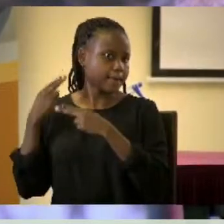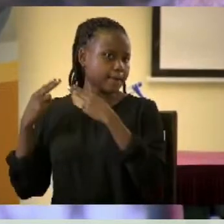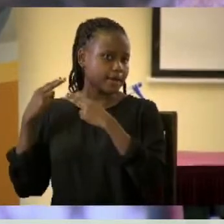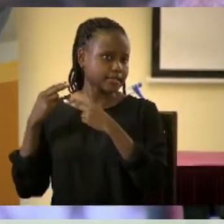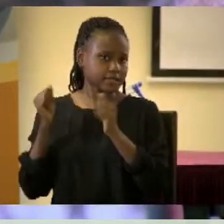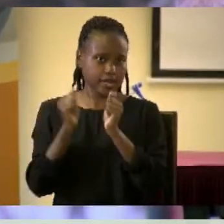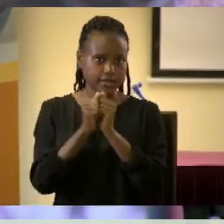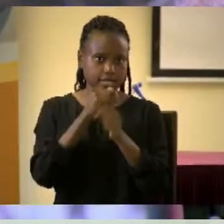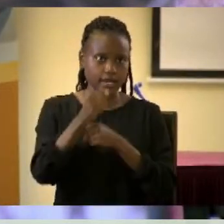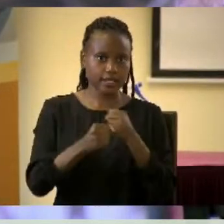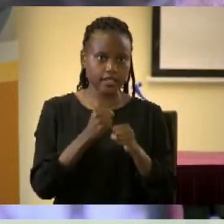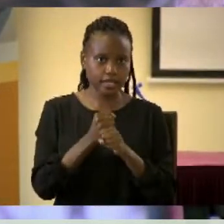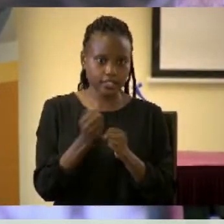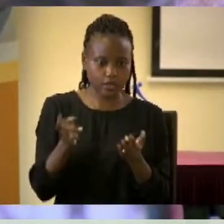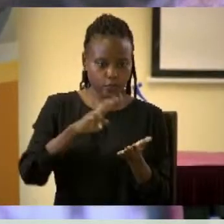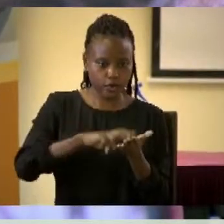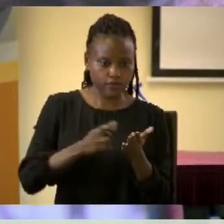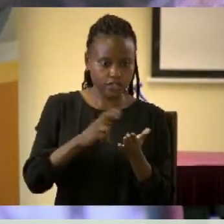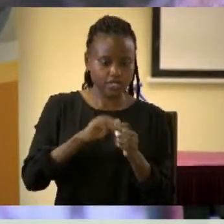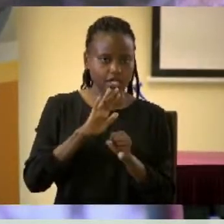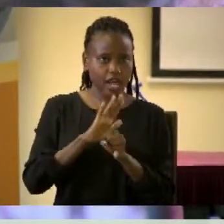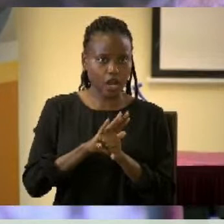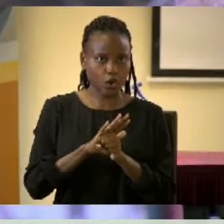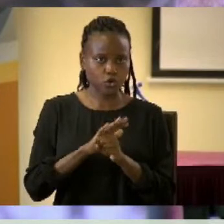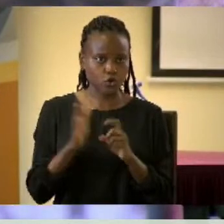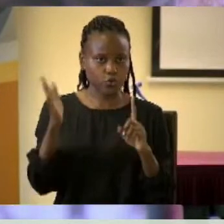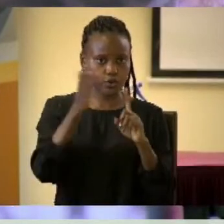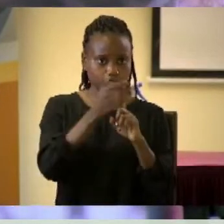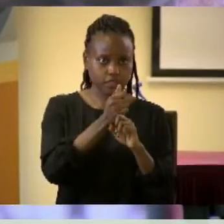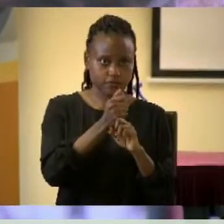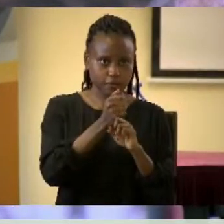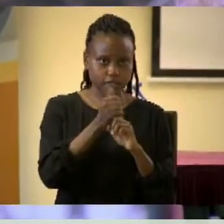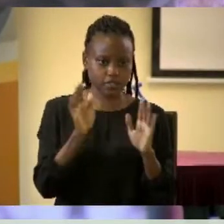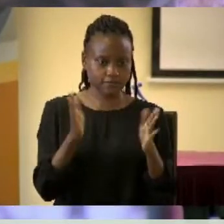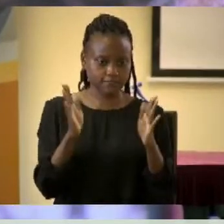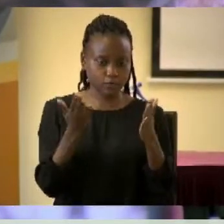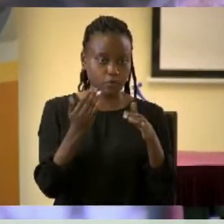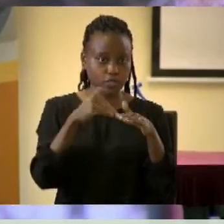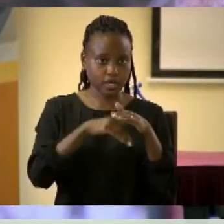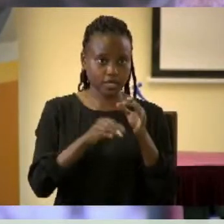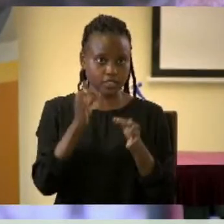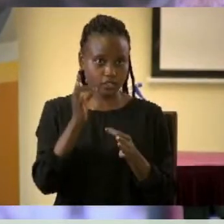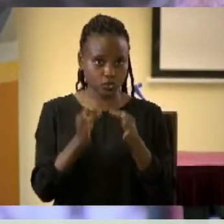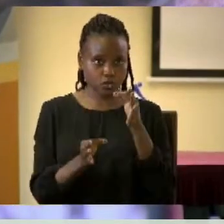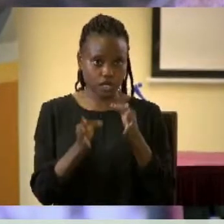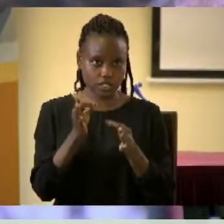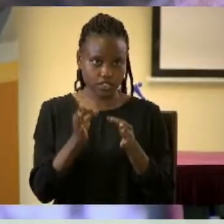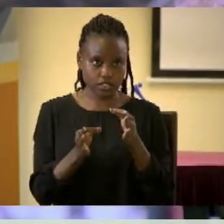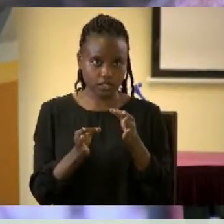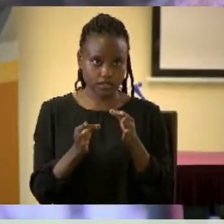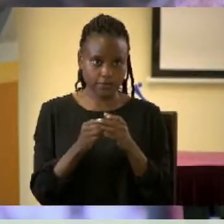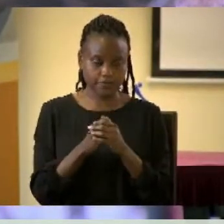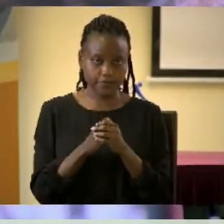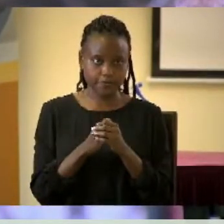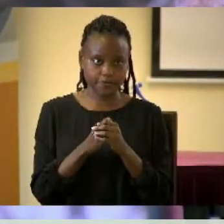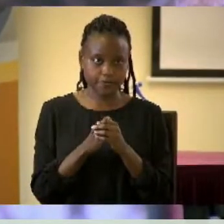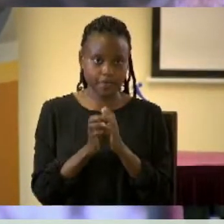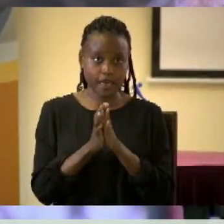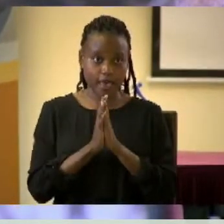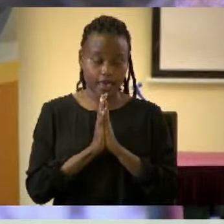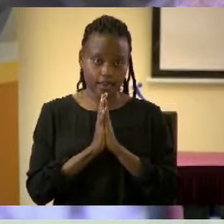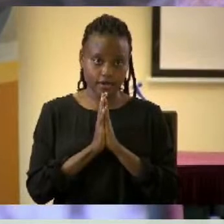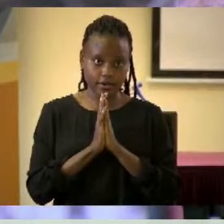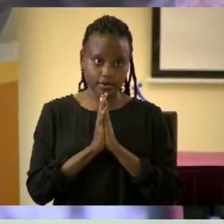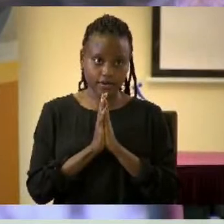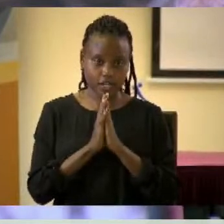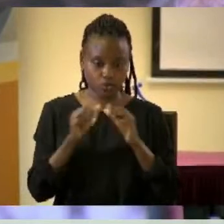registered numerous achievements in promoting access to justice. And as we